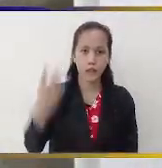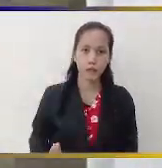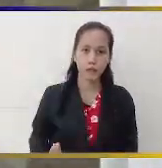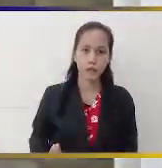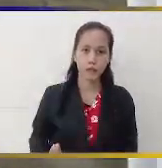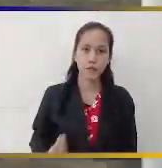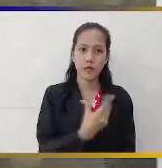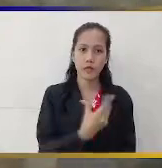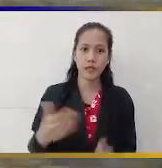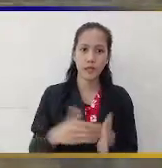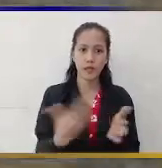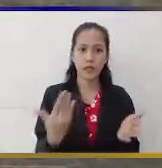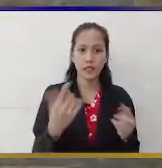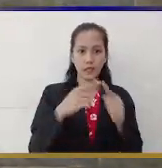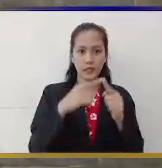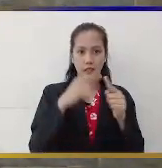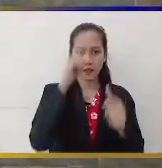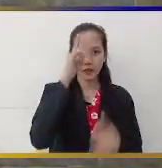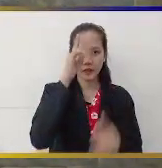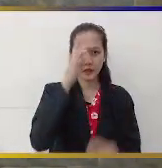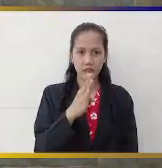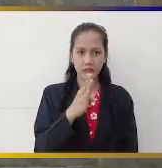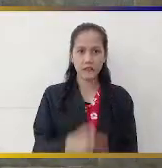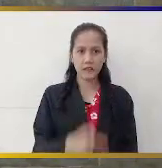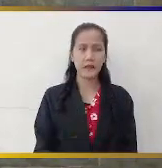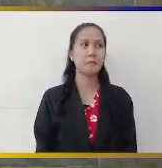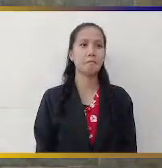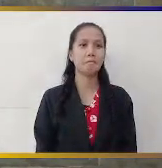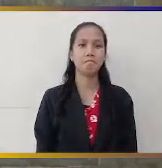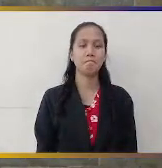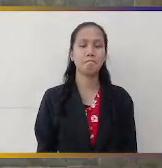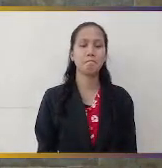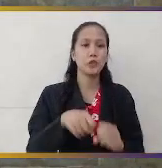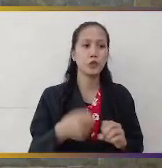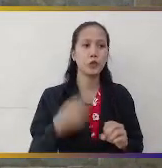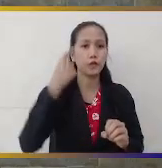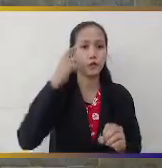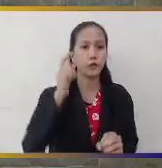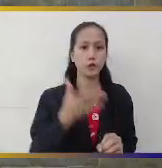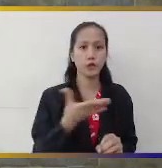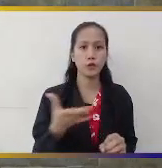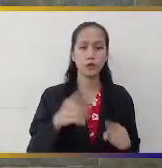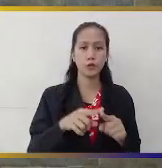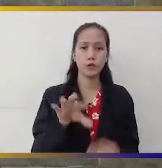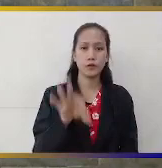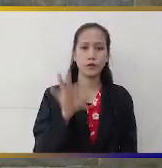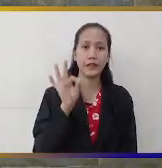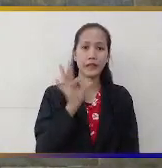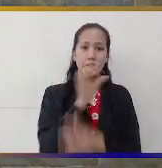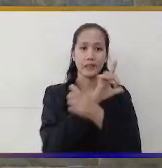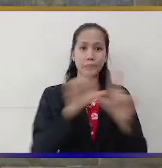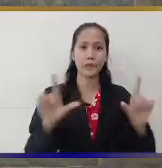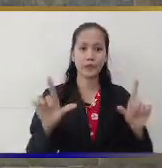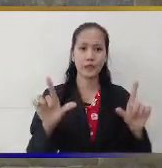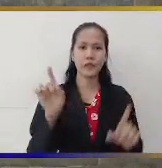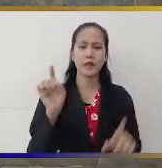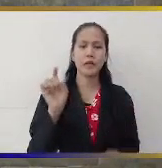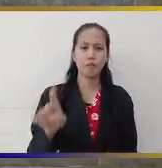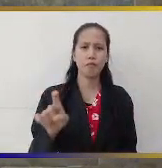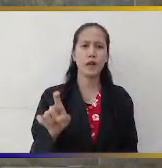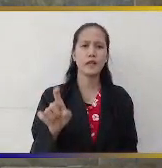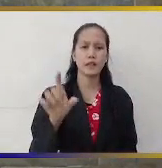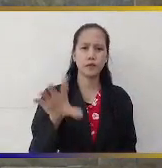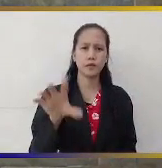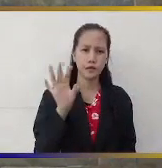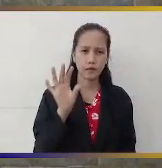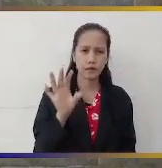the politicians. So for you to find liberty, you've got to find the Spirit. The Bible says where the Spirit of